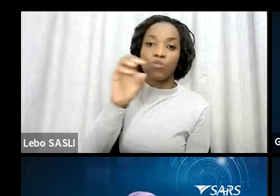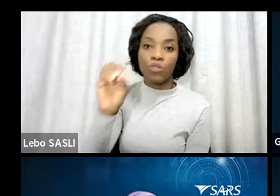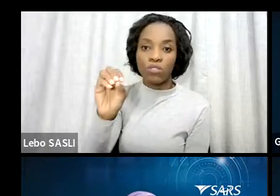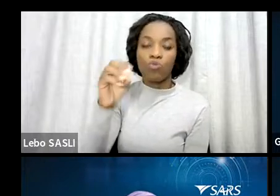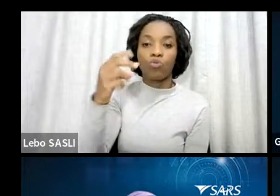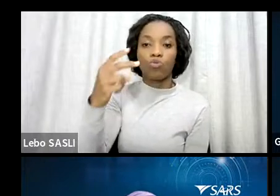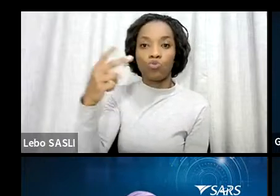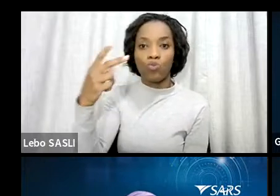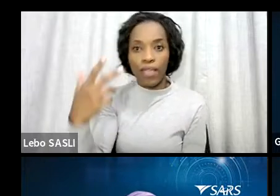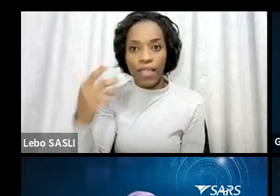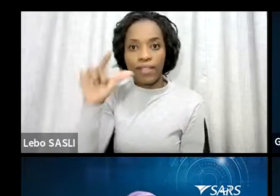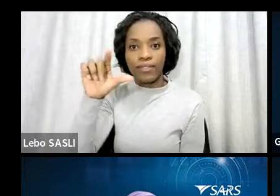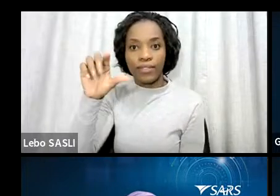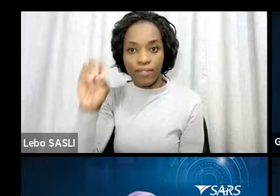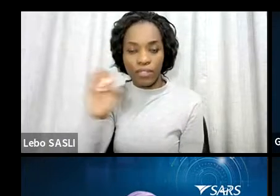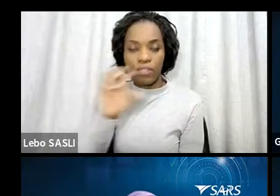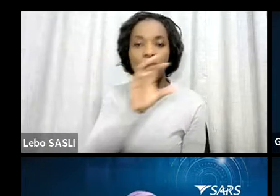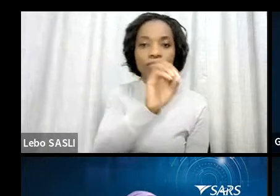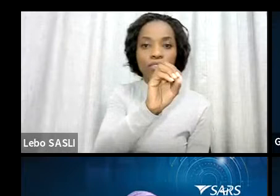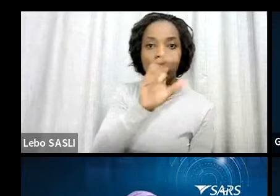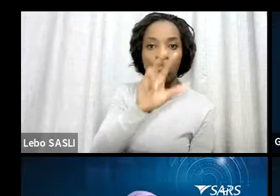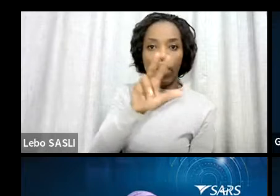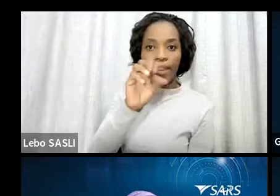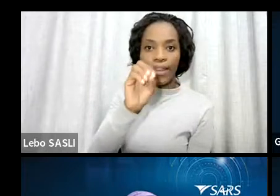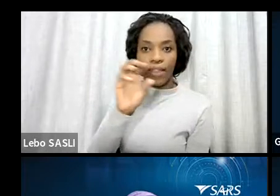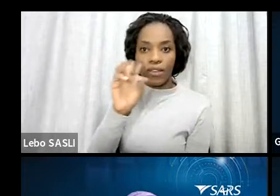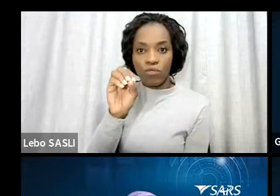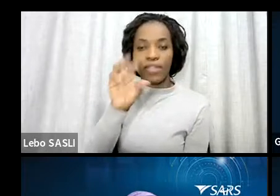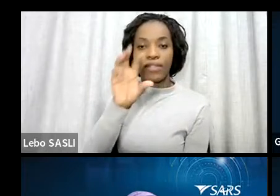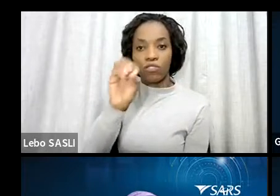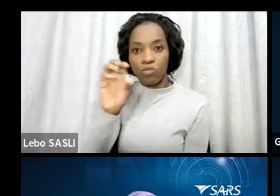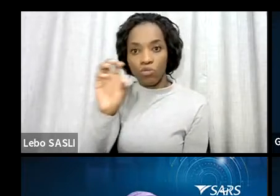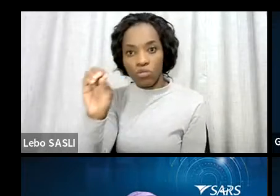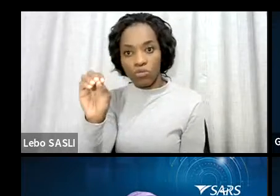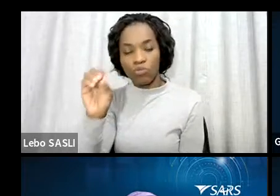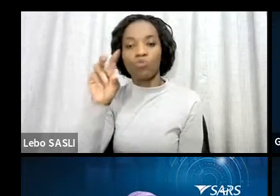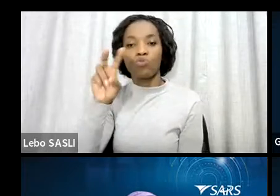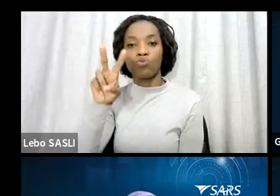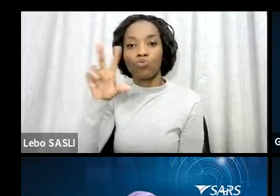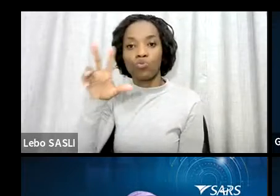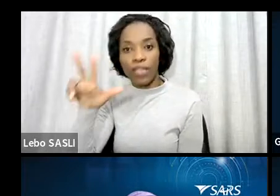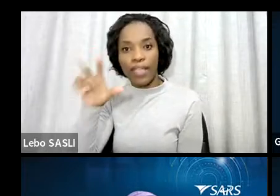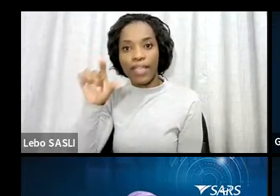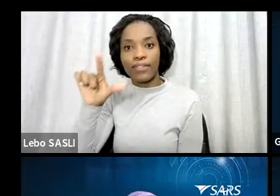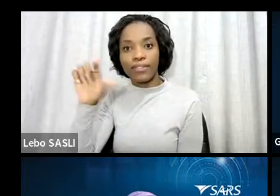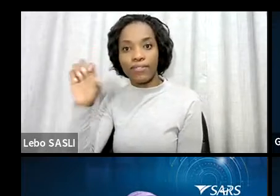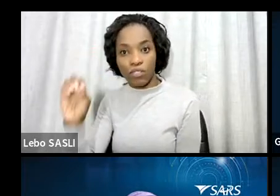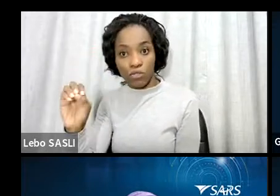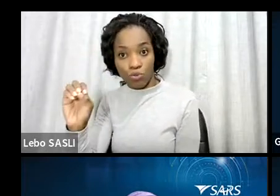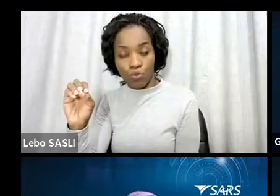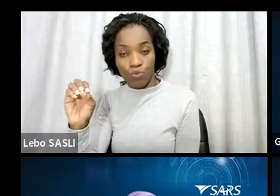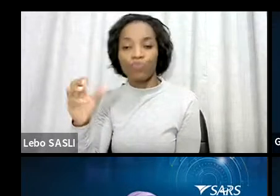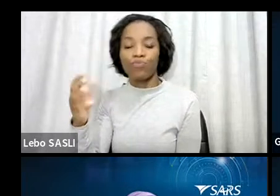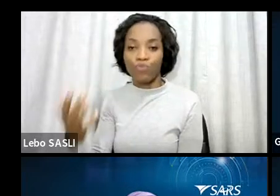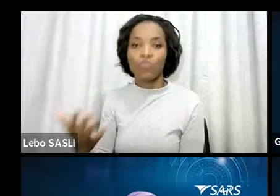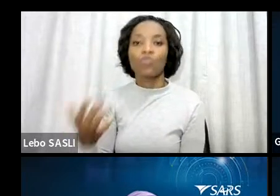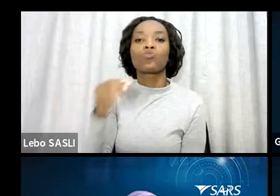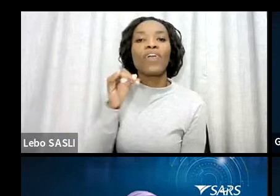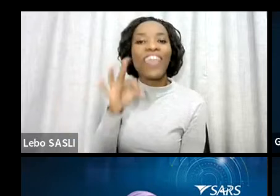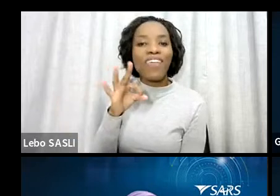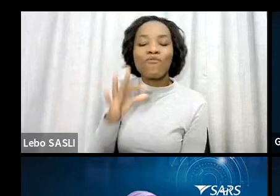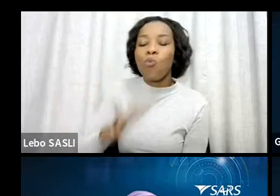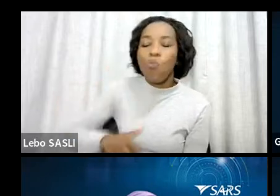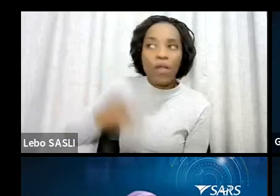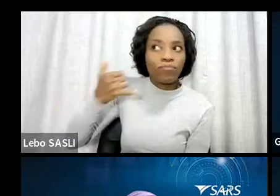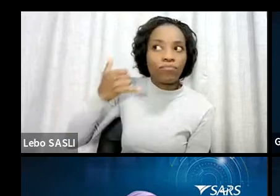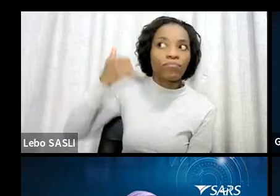2870. So that's 0800 00 2870 for those that would like to reach out